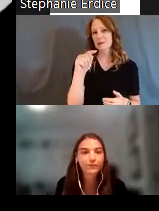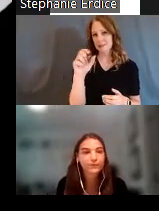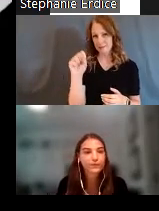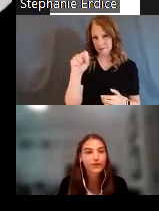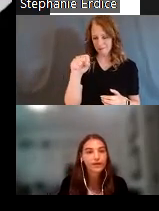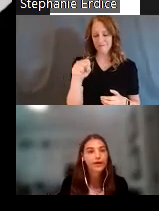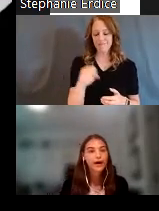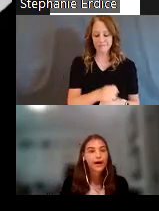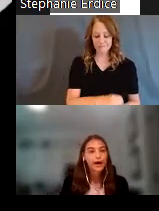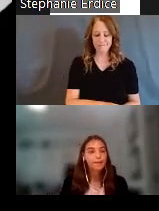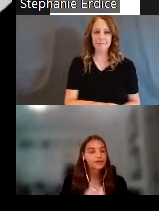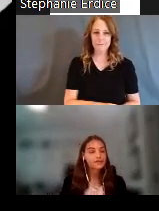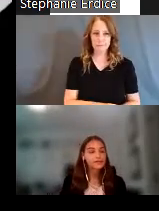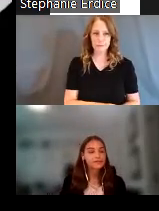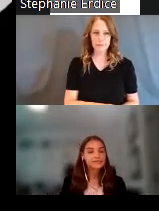another one.